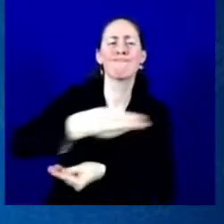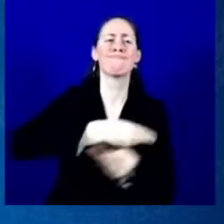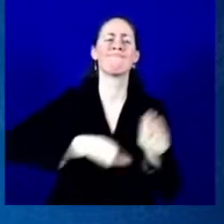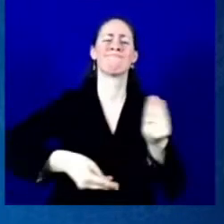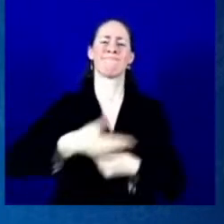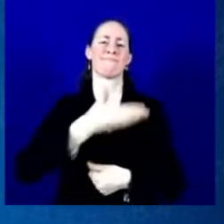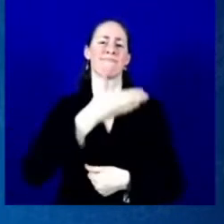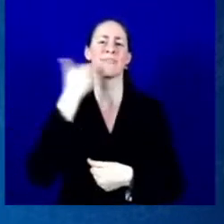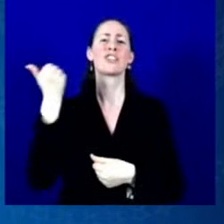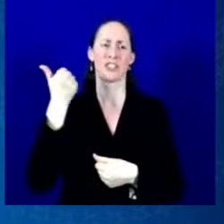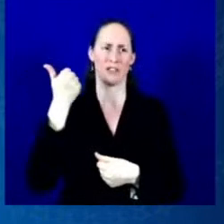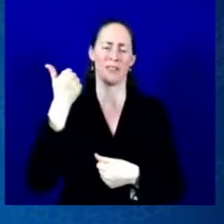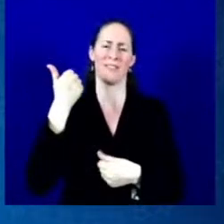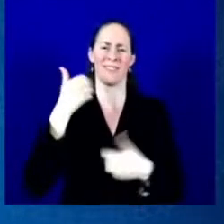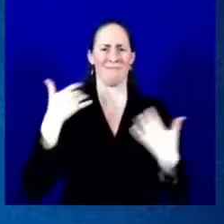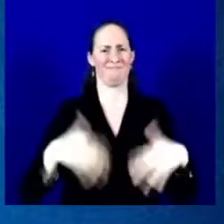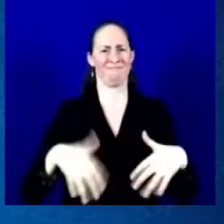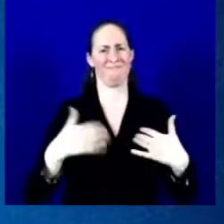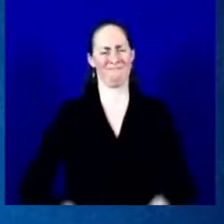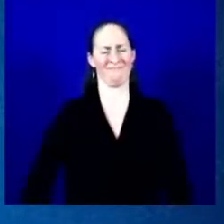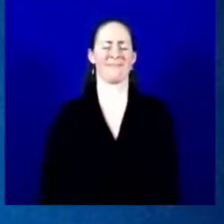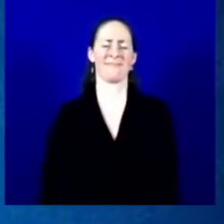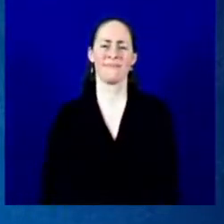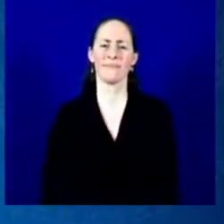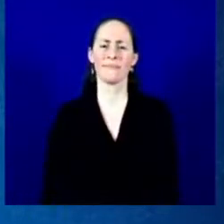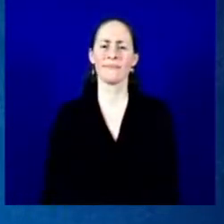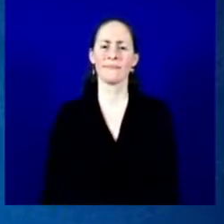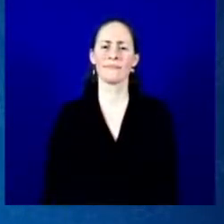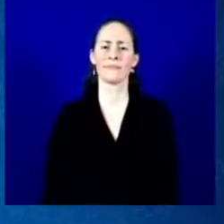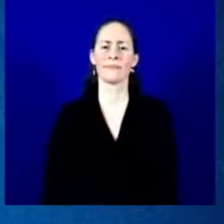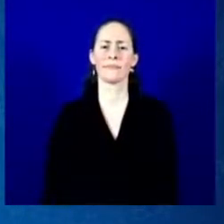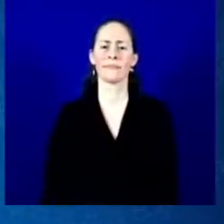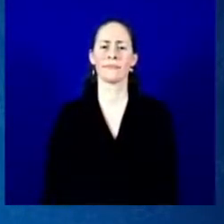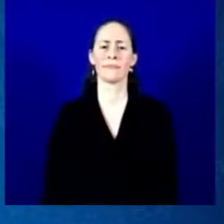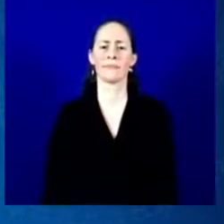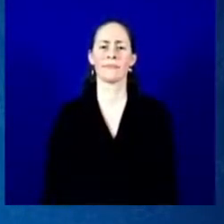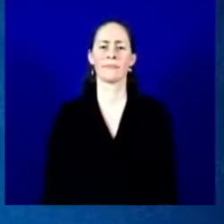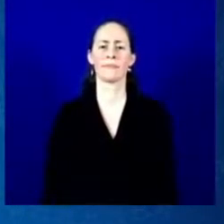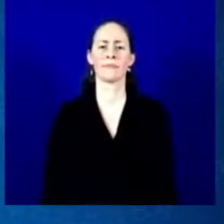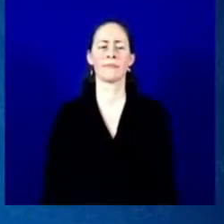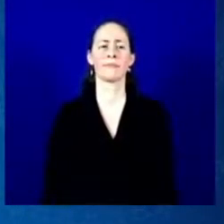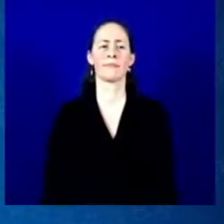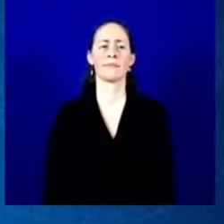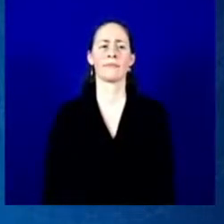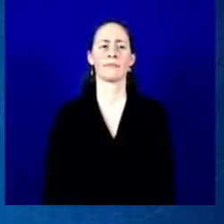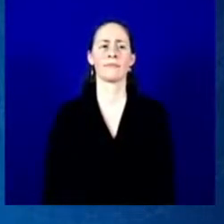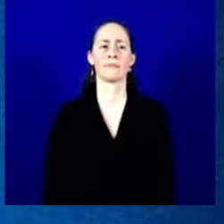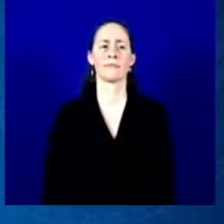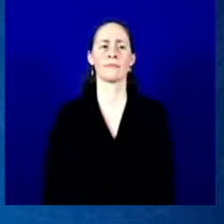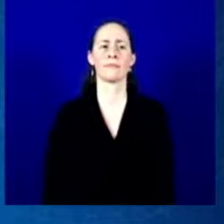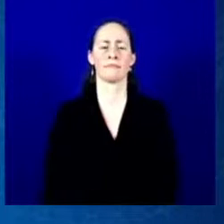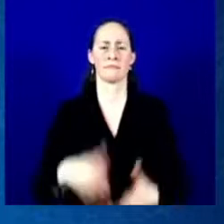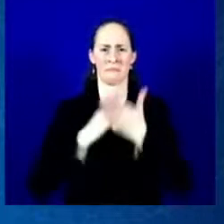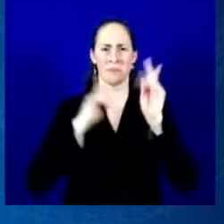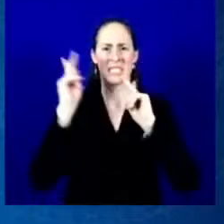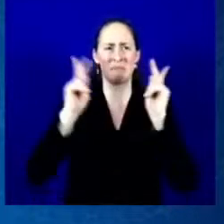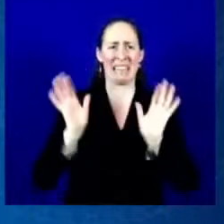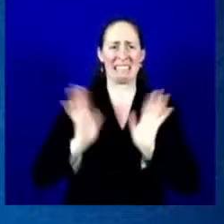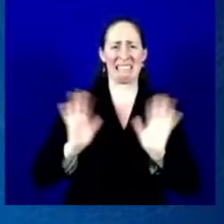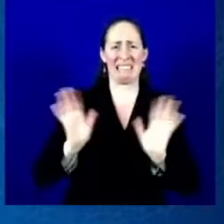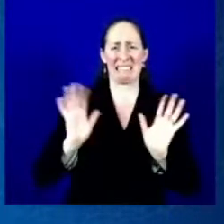country. When you hear someone say they don't want to raise taxes on the wealthiest 1% or corporate